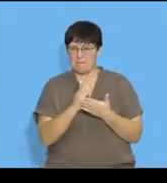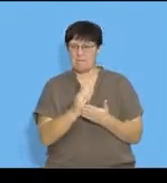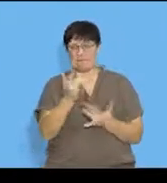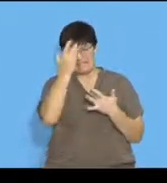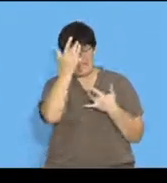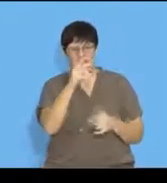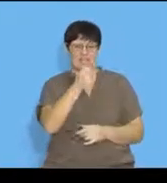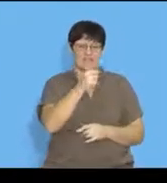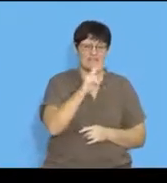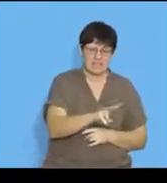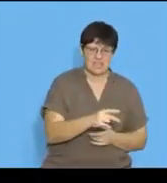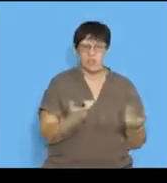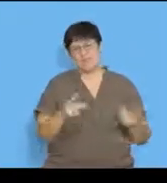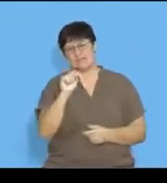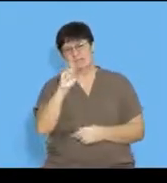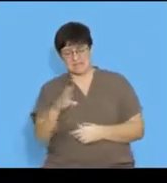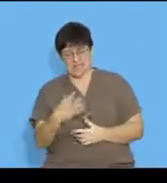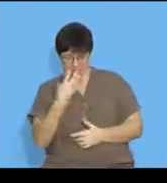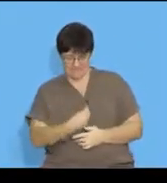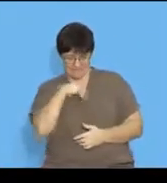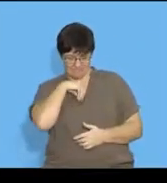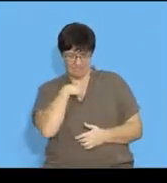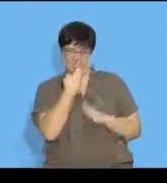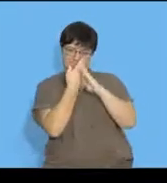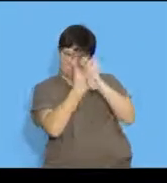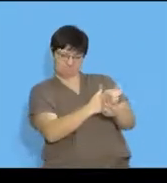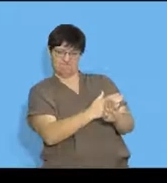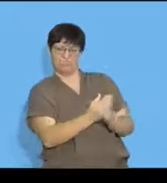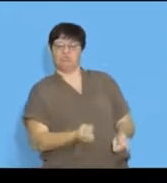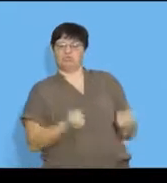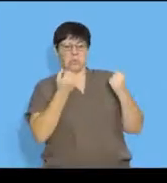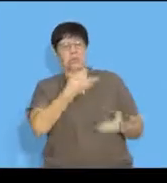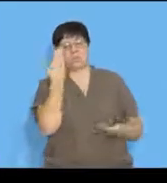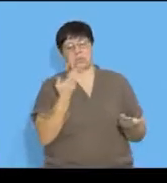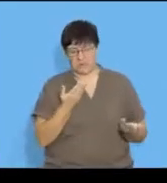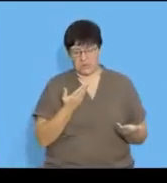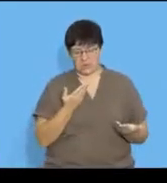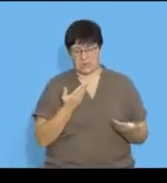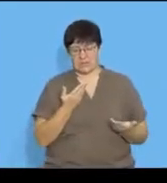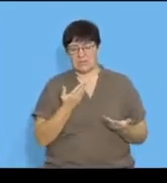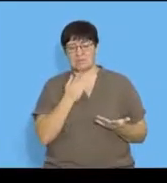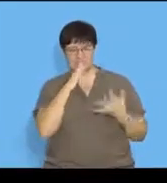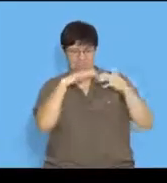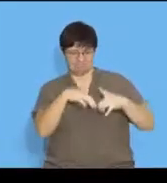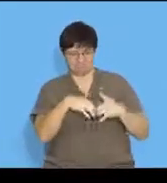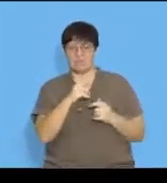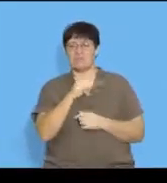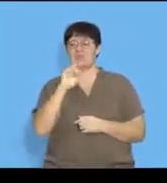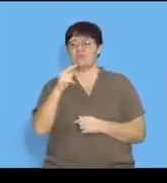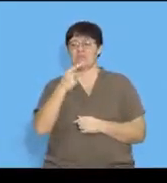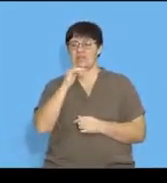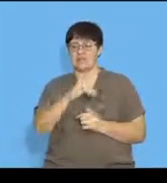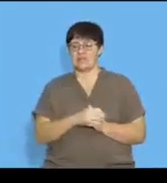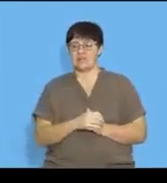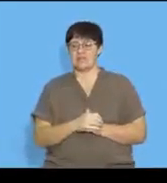disease like HIV and TB, where immune system is down, it just means that this fungus, I'm going to use the word,